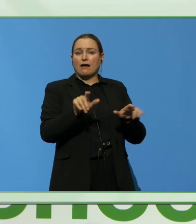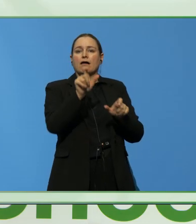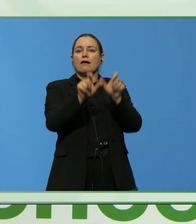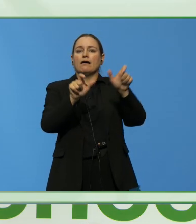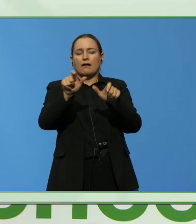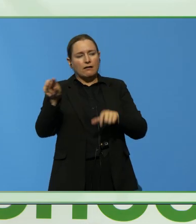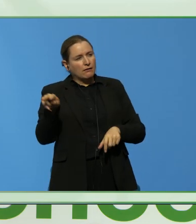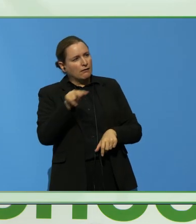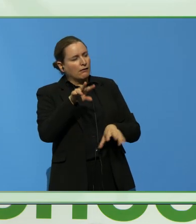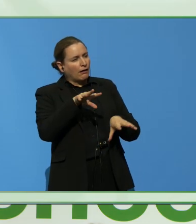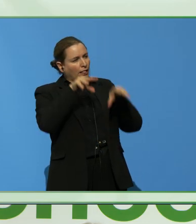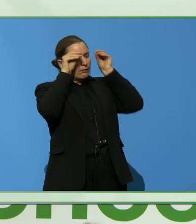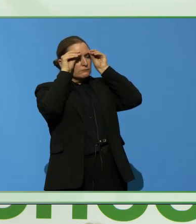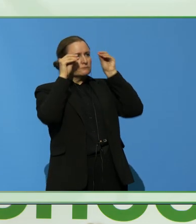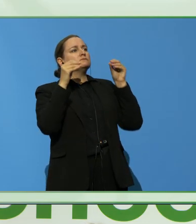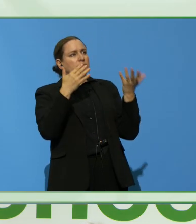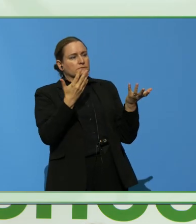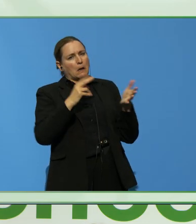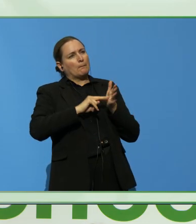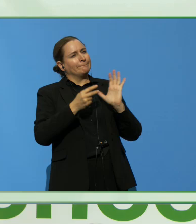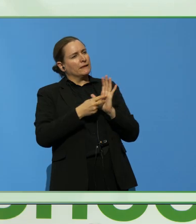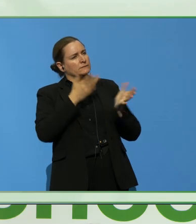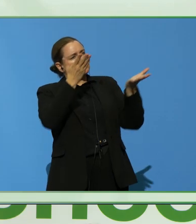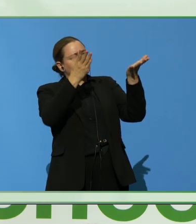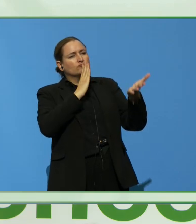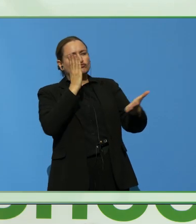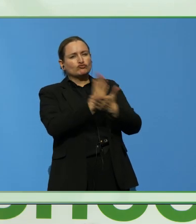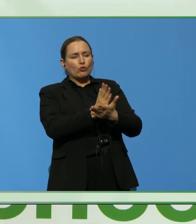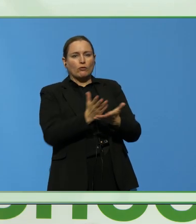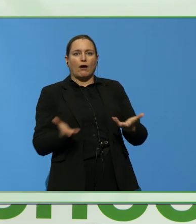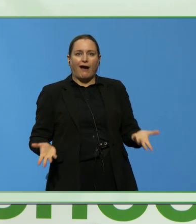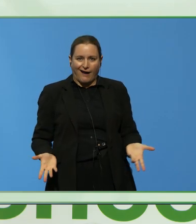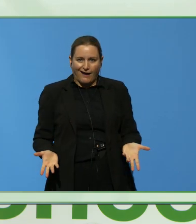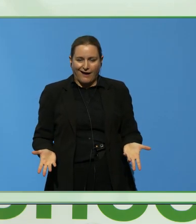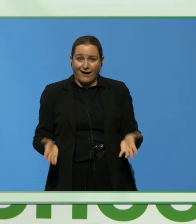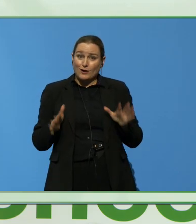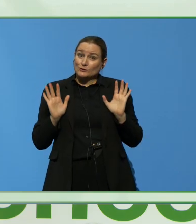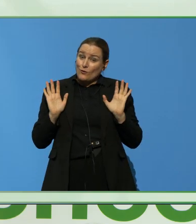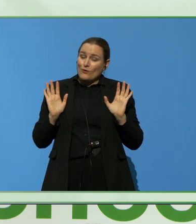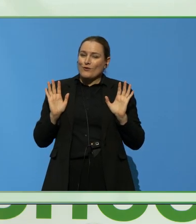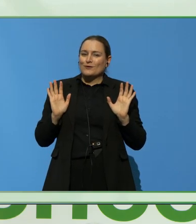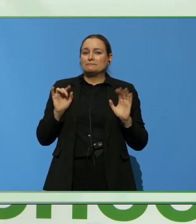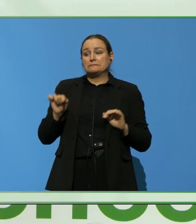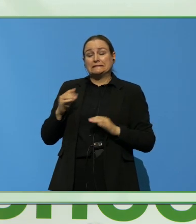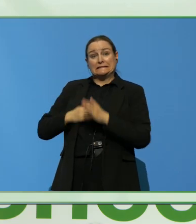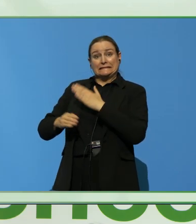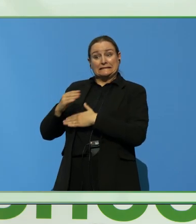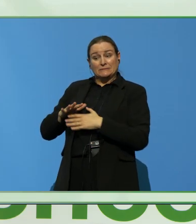enables participation in society. That's not only. We observe as well that very often people with disabilities